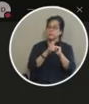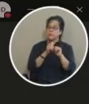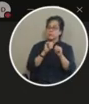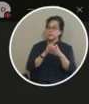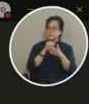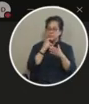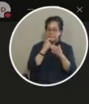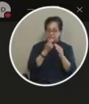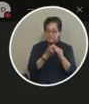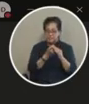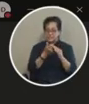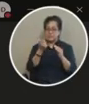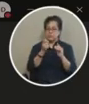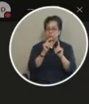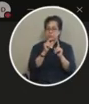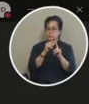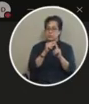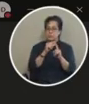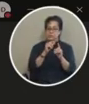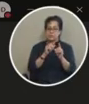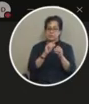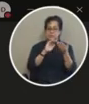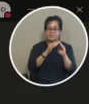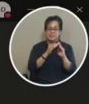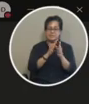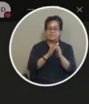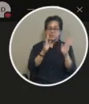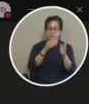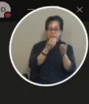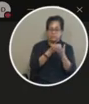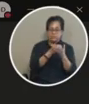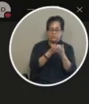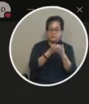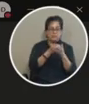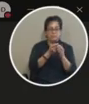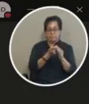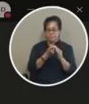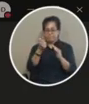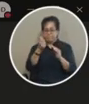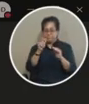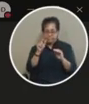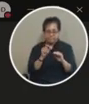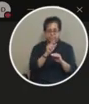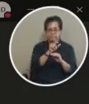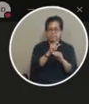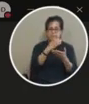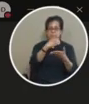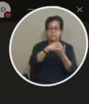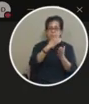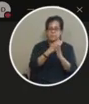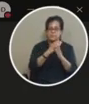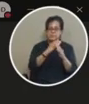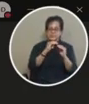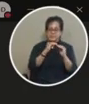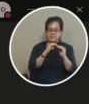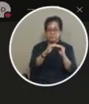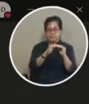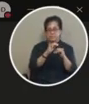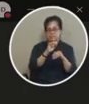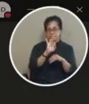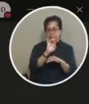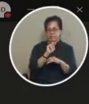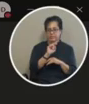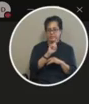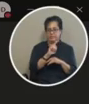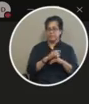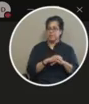to scratch the term city general fund and to replace it with budget stabilization fund.